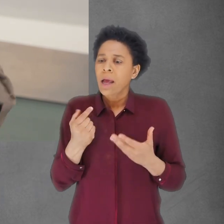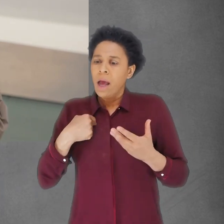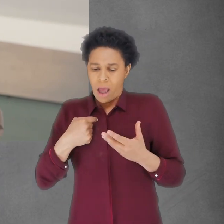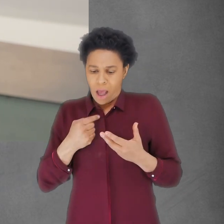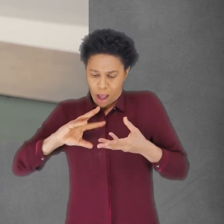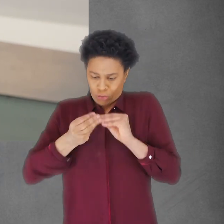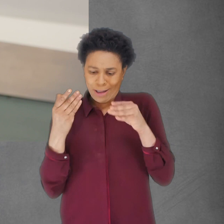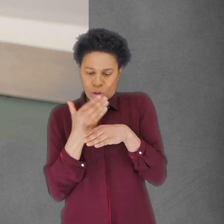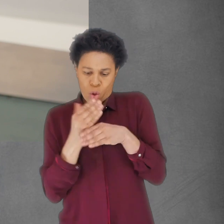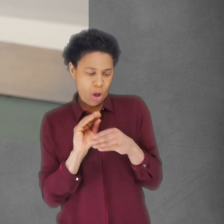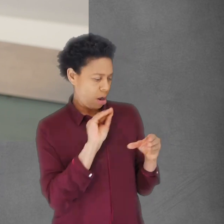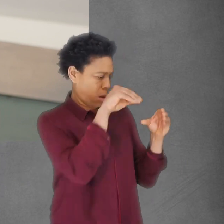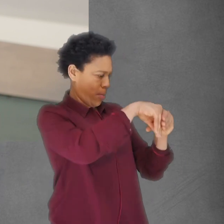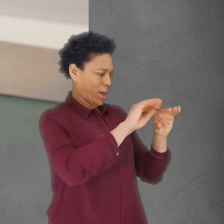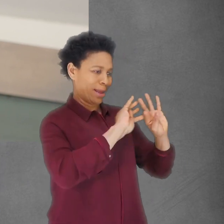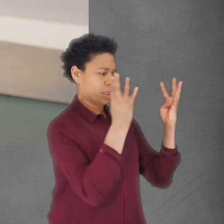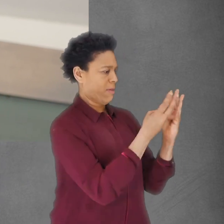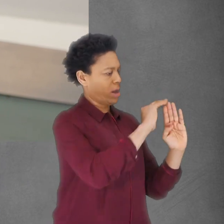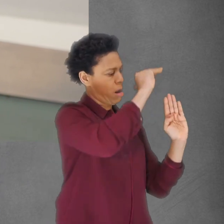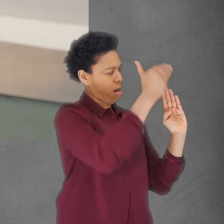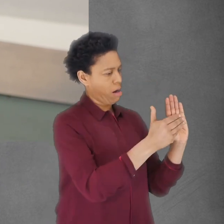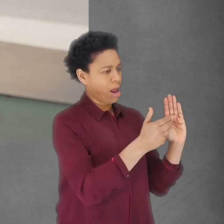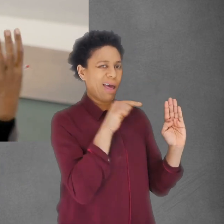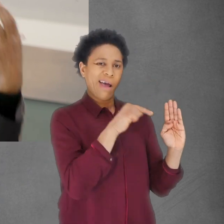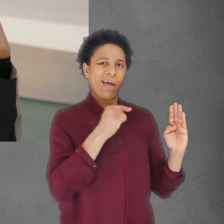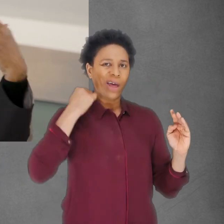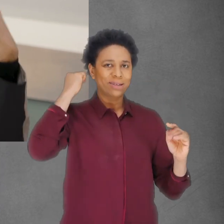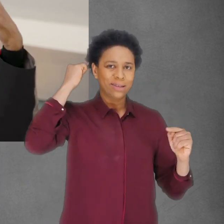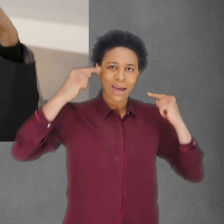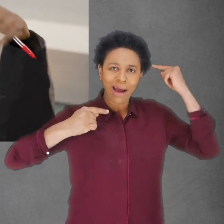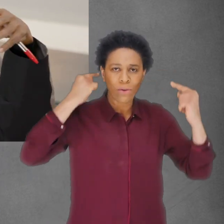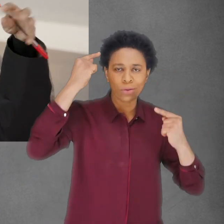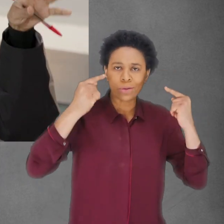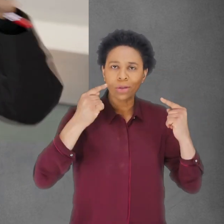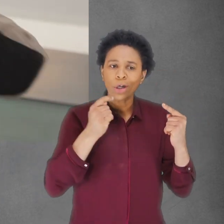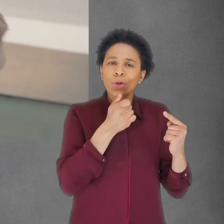then installing it in the pavilion, I was, working with